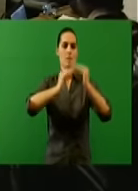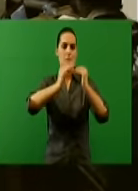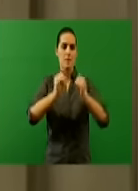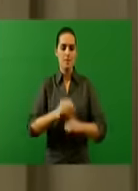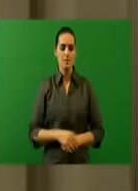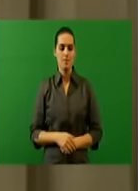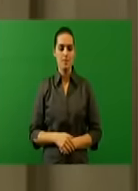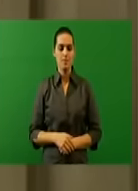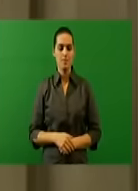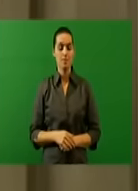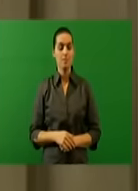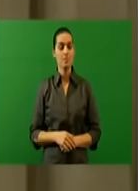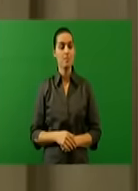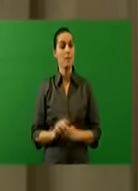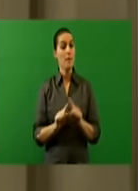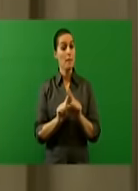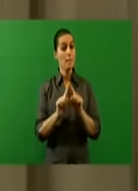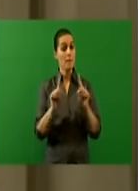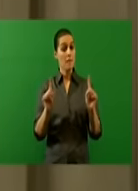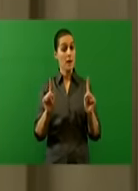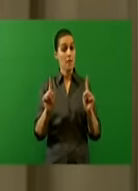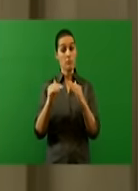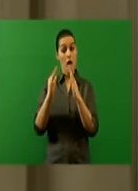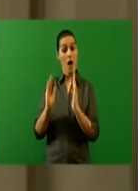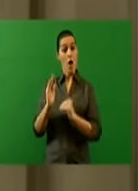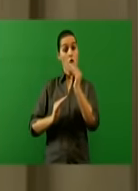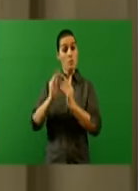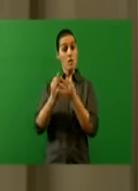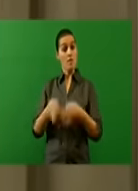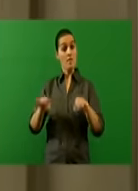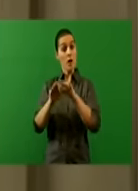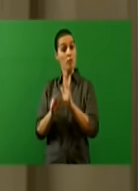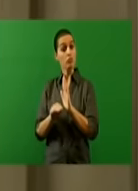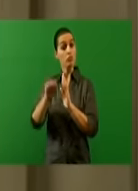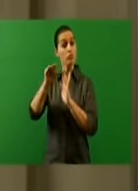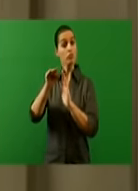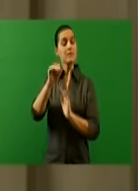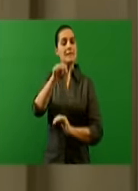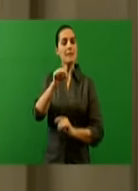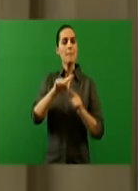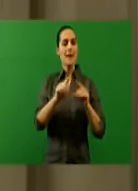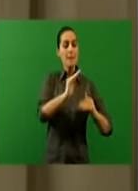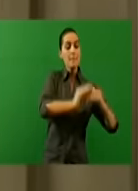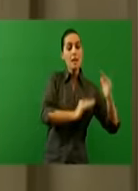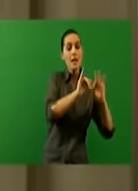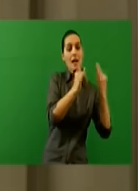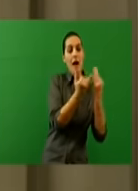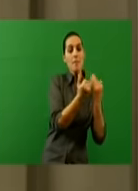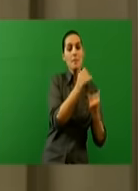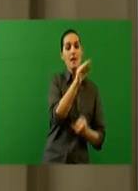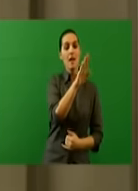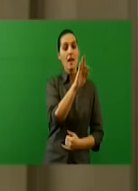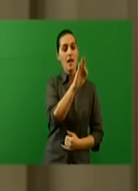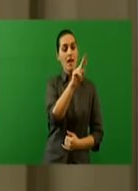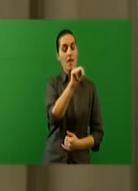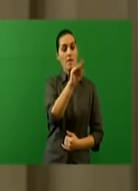However, it is not reflected in the FNB BER Building Confidence Index, which declined further